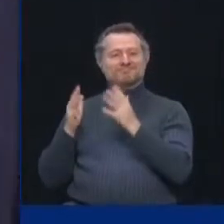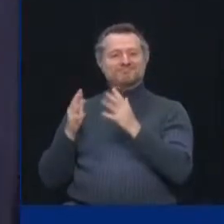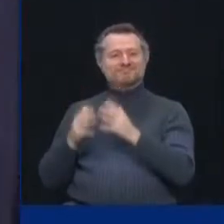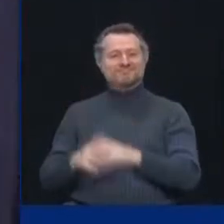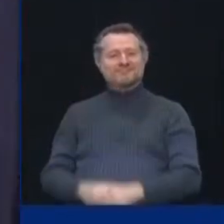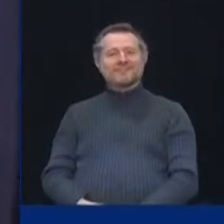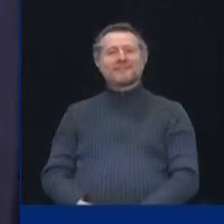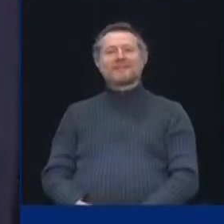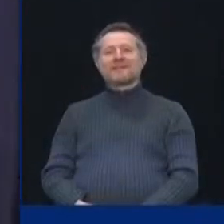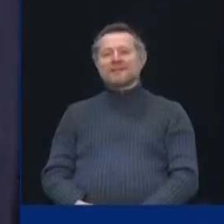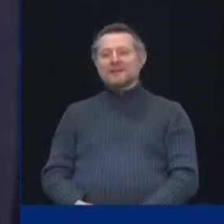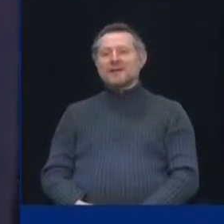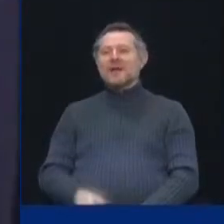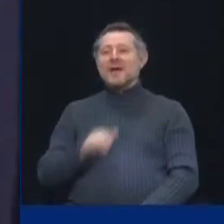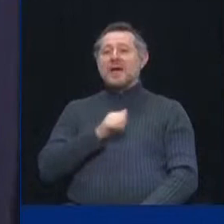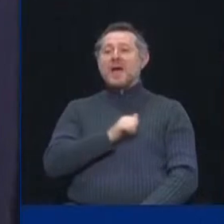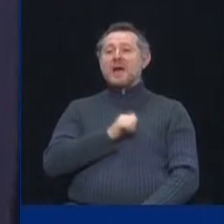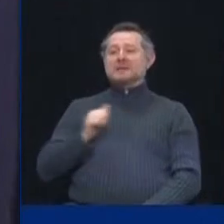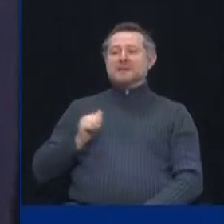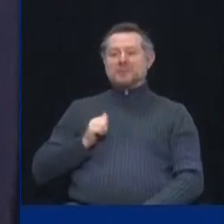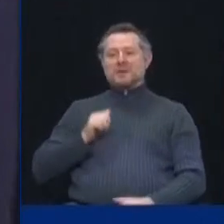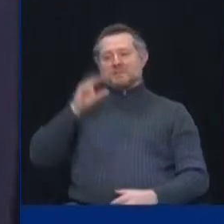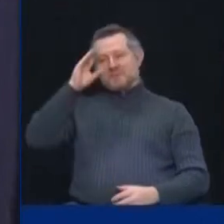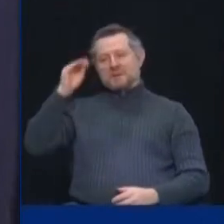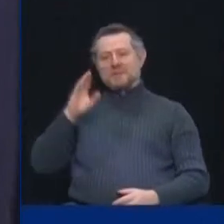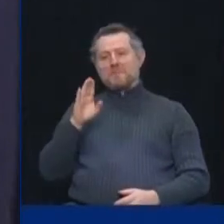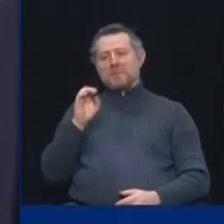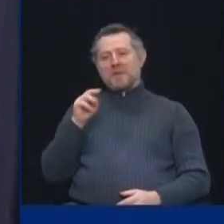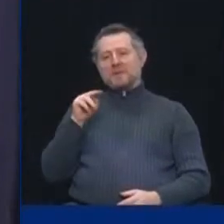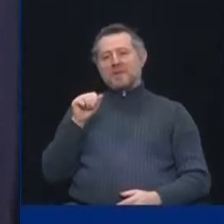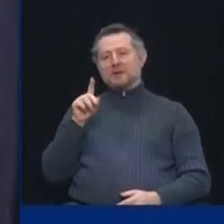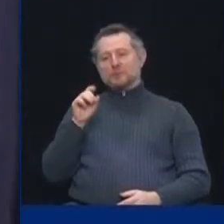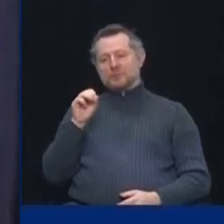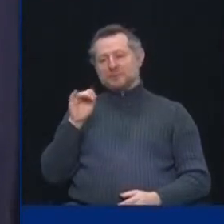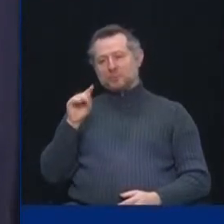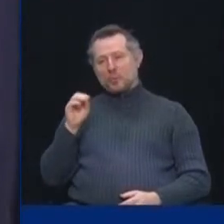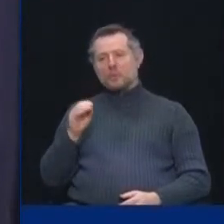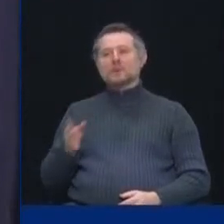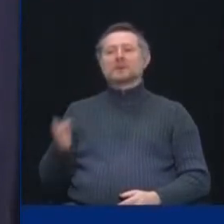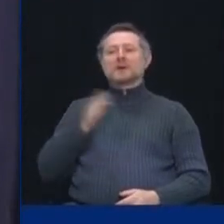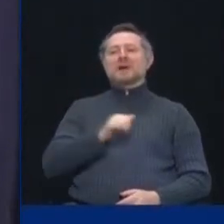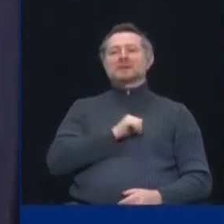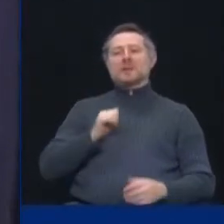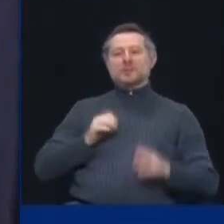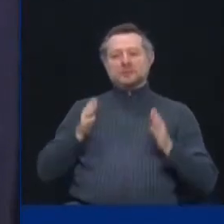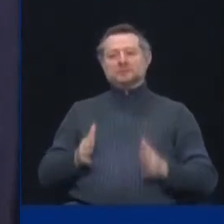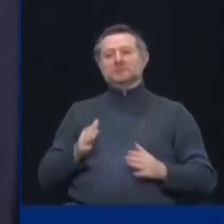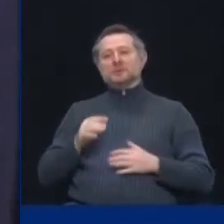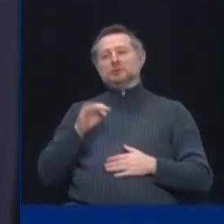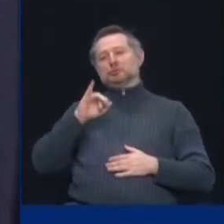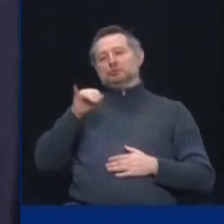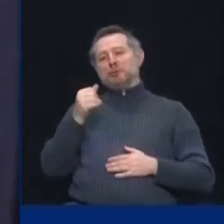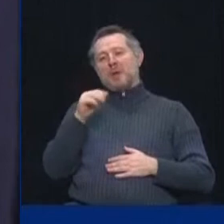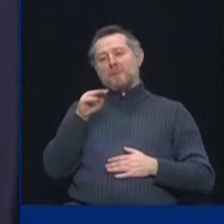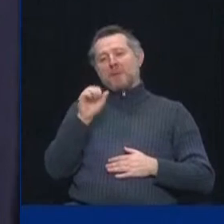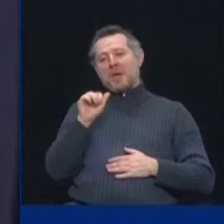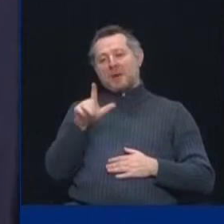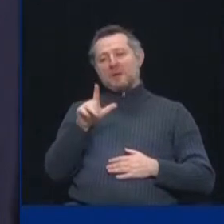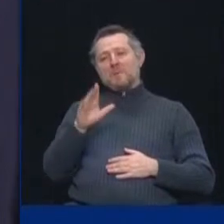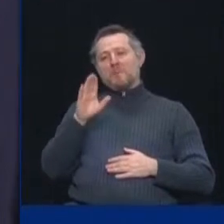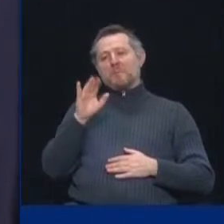We have Assemblyman Benedetto and we have Senator Jamal Bailey. They're my colleagues